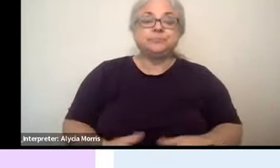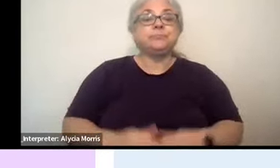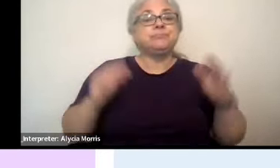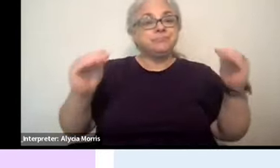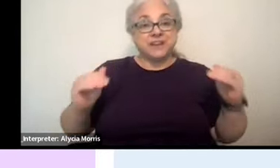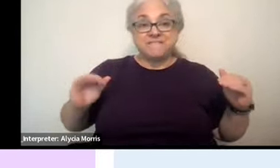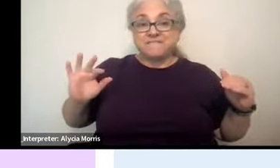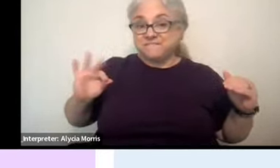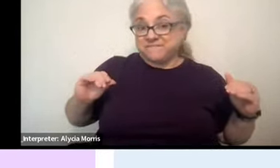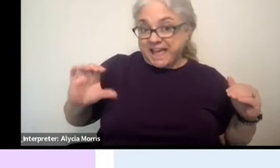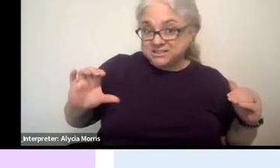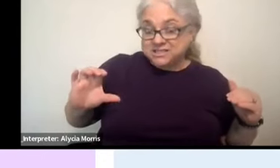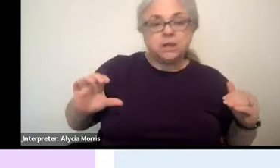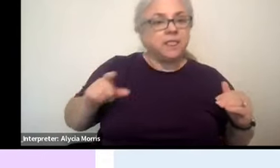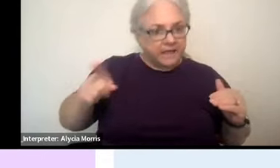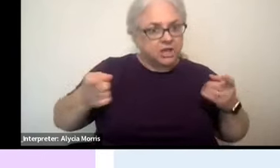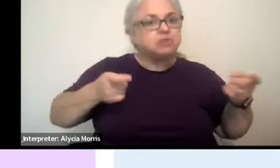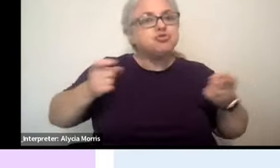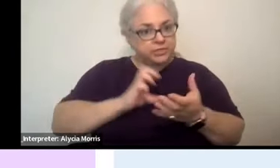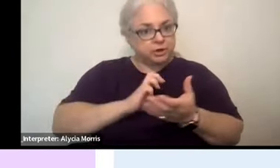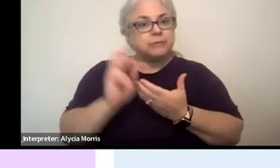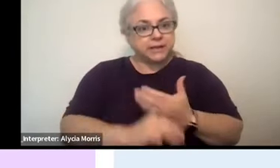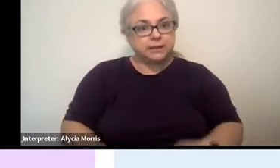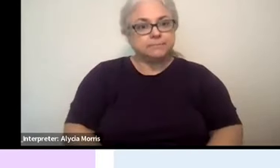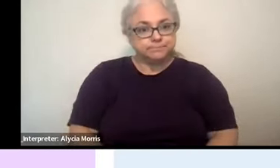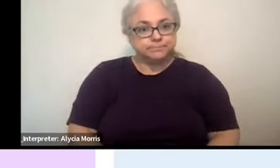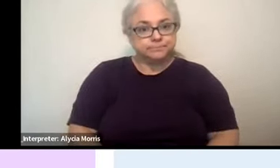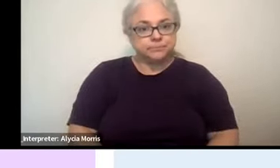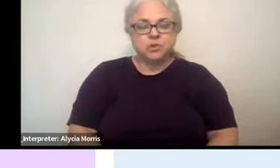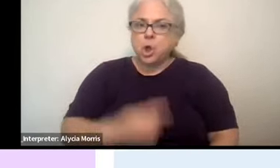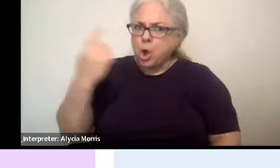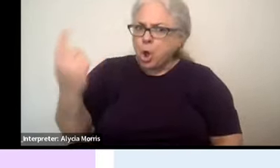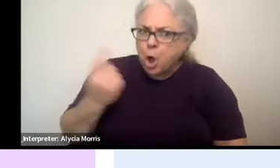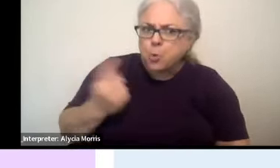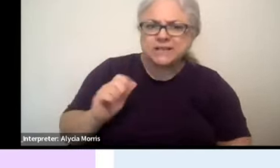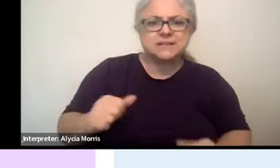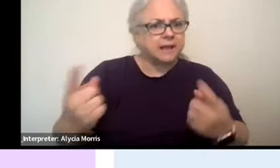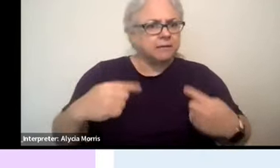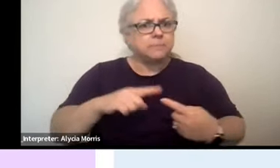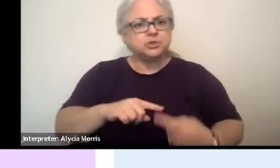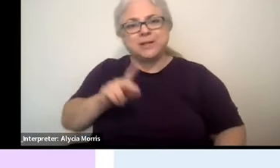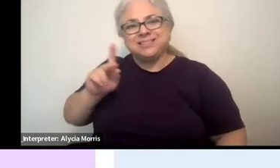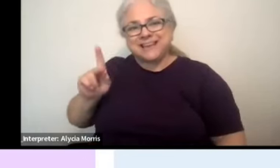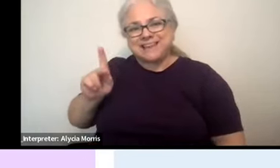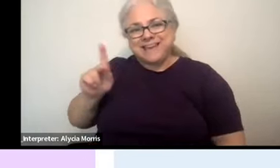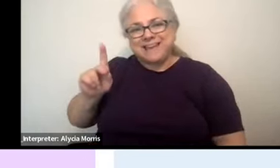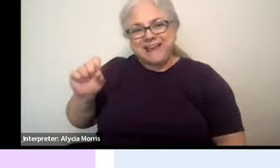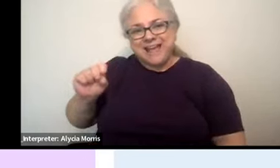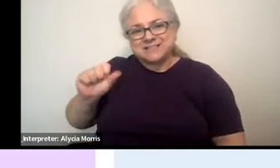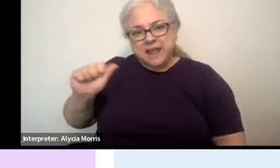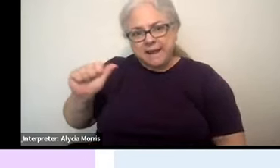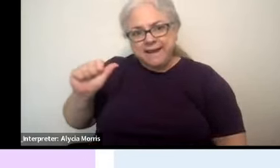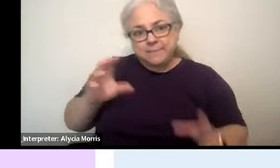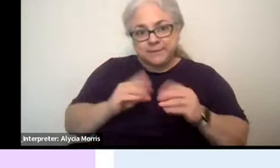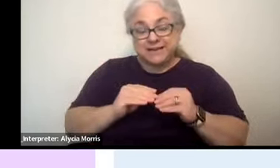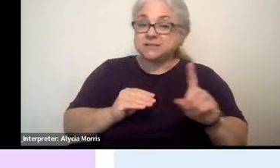of curriculum. They are definitely always invited to attend the KSA meetings. However, at the KSA meeting,